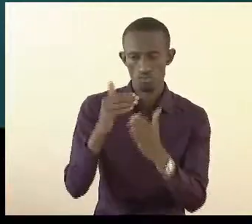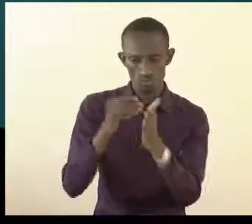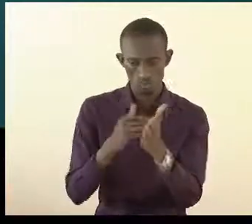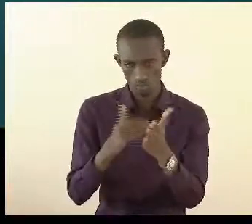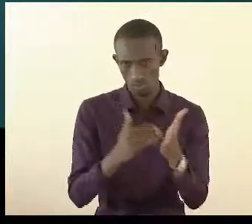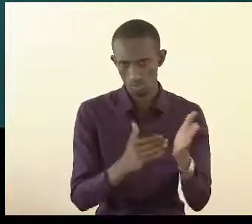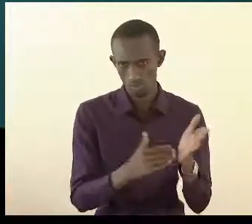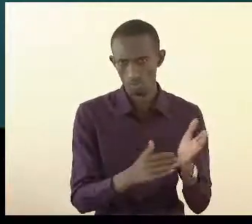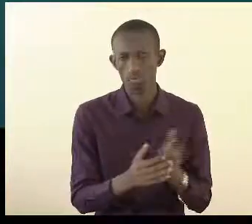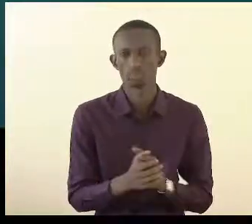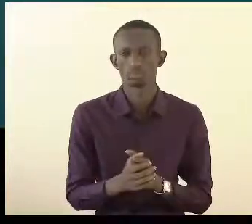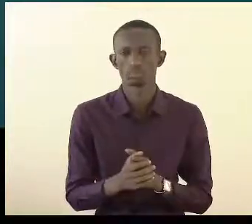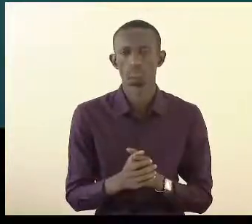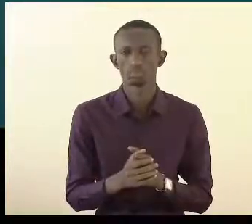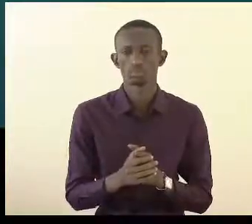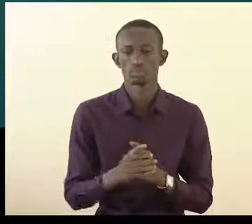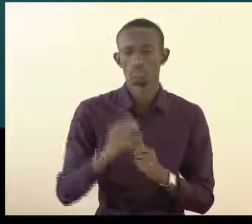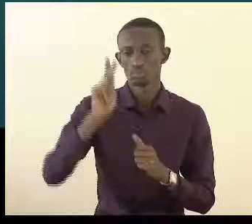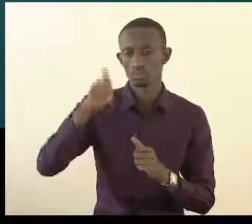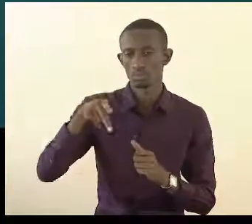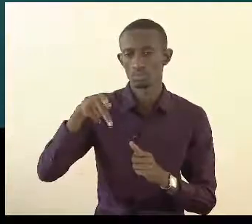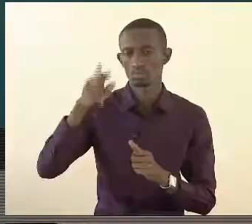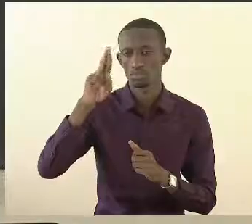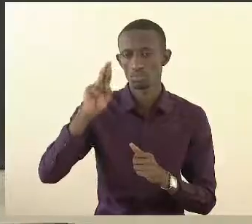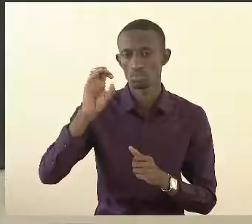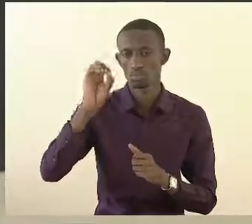propane 1-ol to propanol.